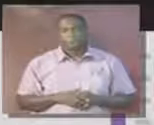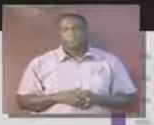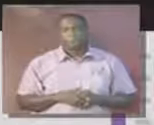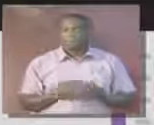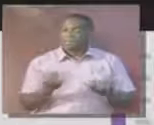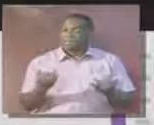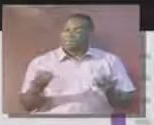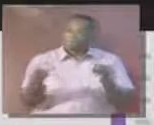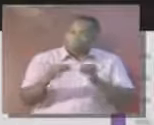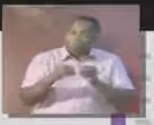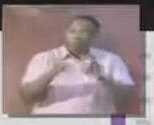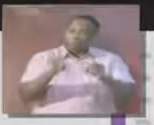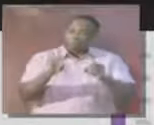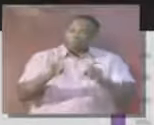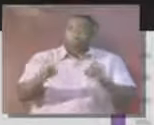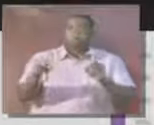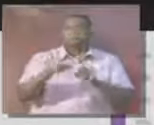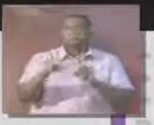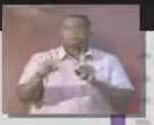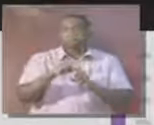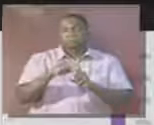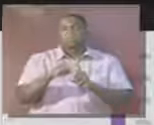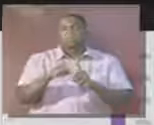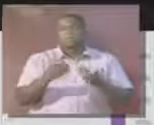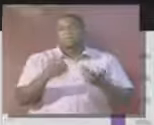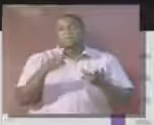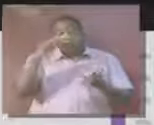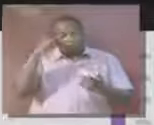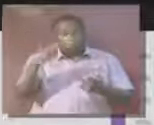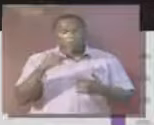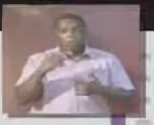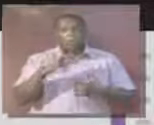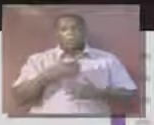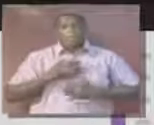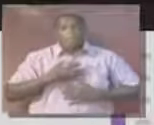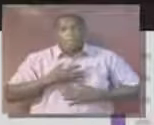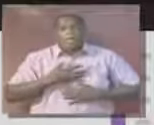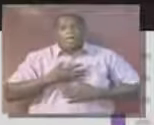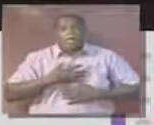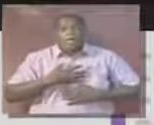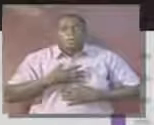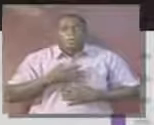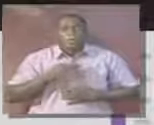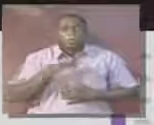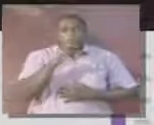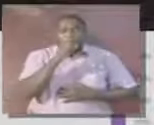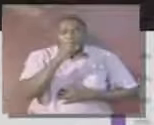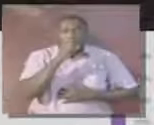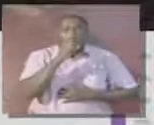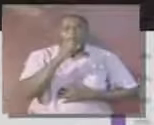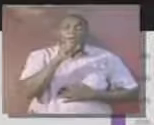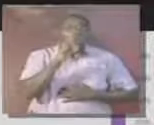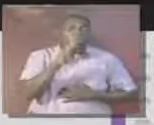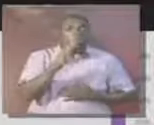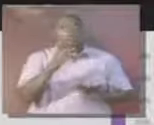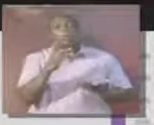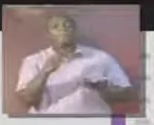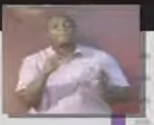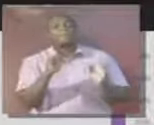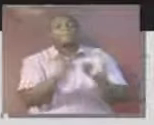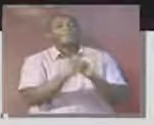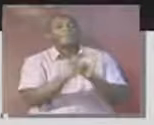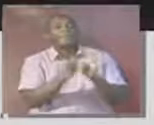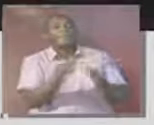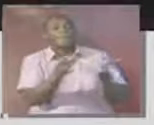coronavirus when they present with respiratory illness or when they present after having been identified as a contact. Next slide,